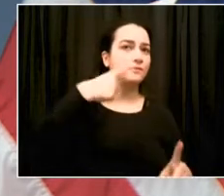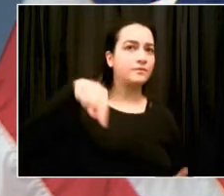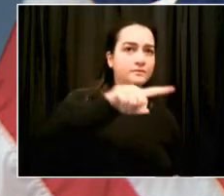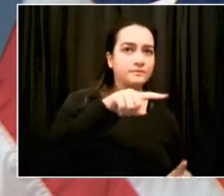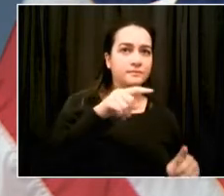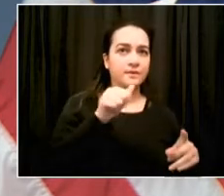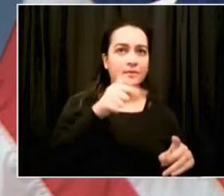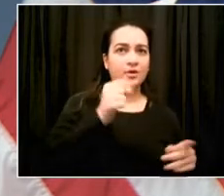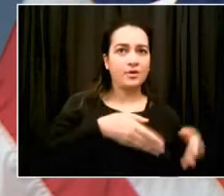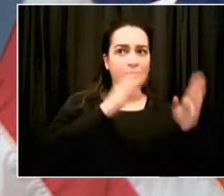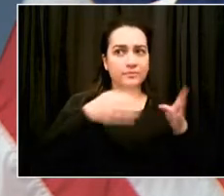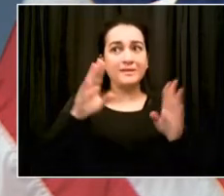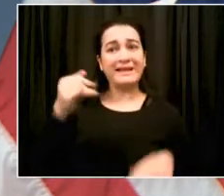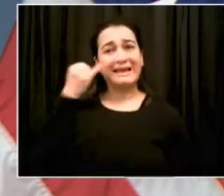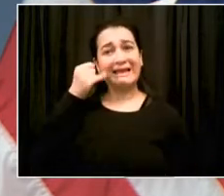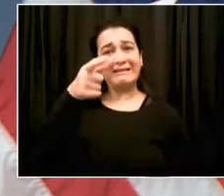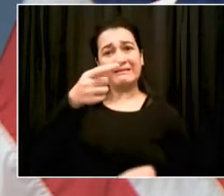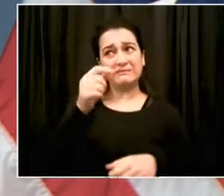financed almost